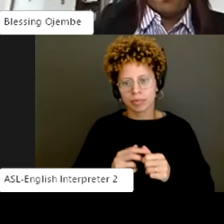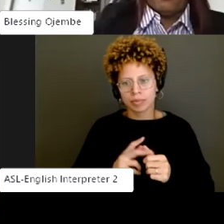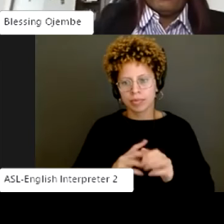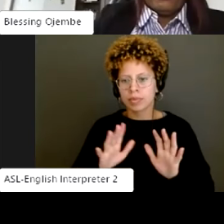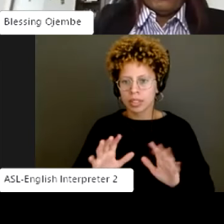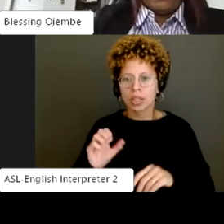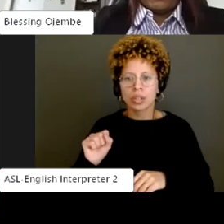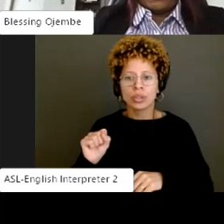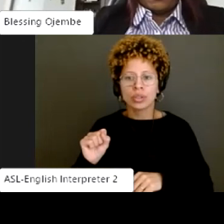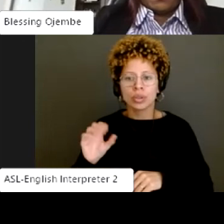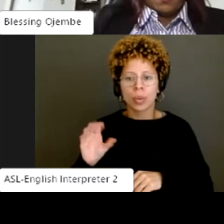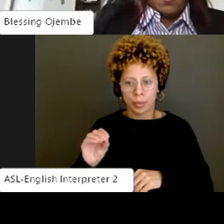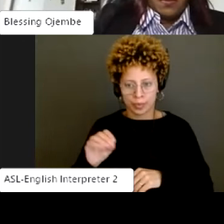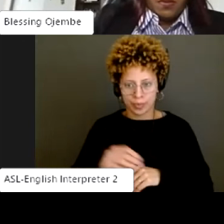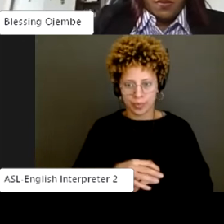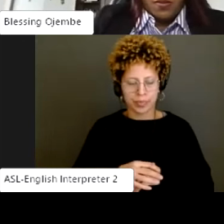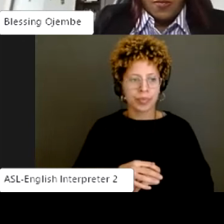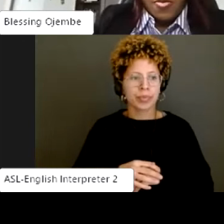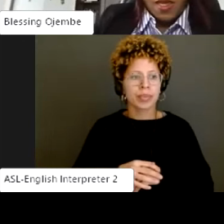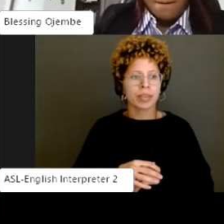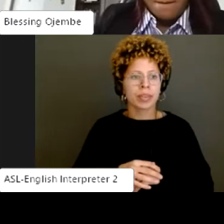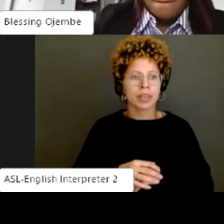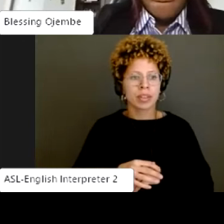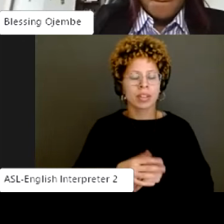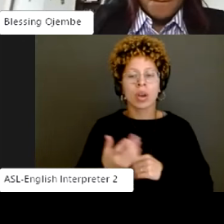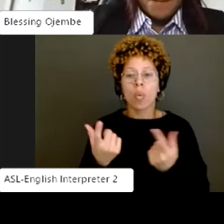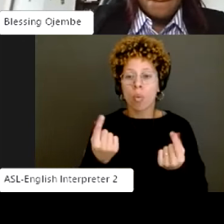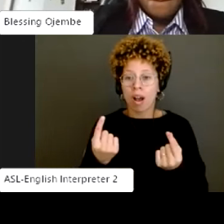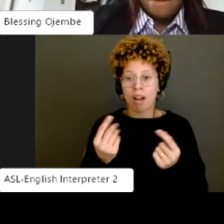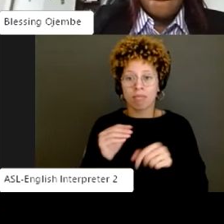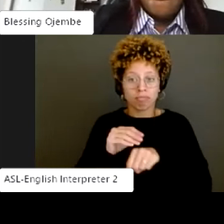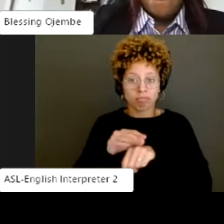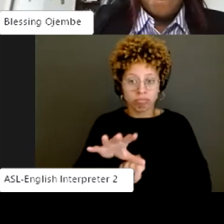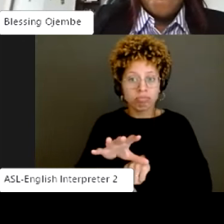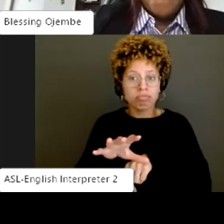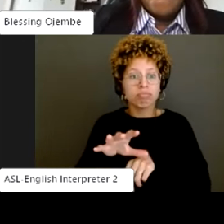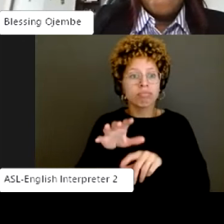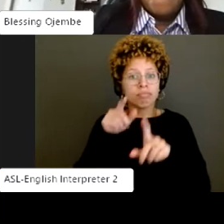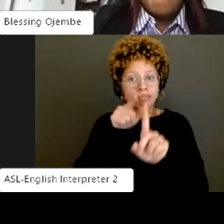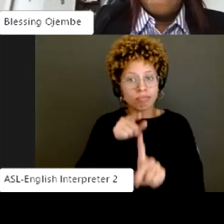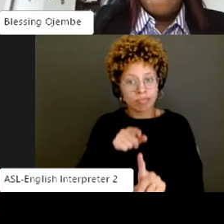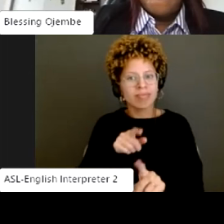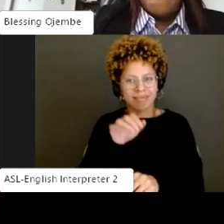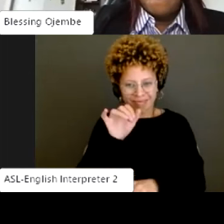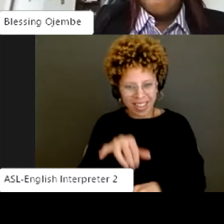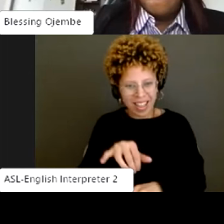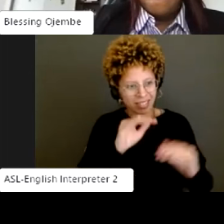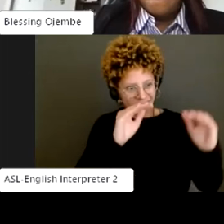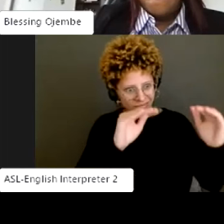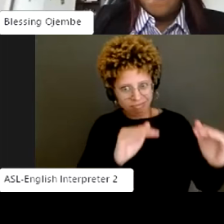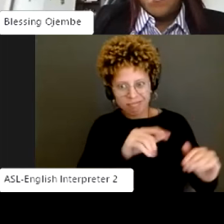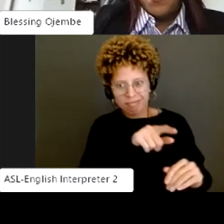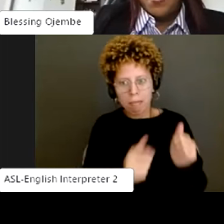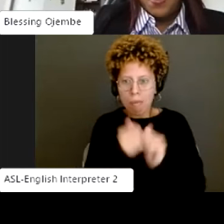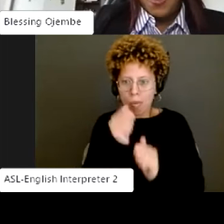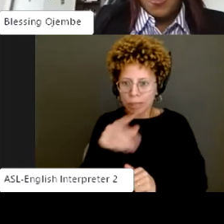So the the contributory factors are, as we have all listed on the list that you list, as you can see, it seems that most of you